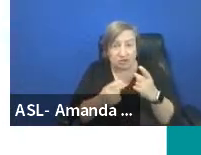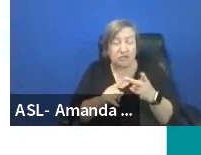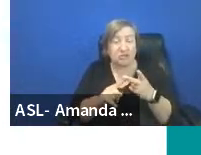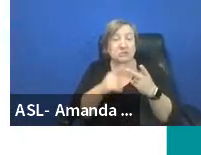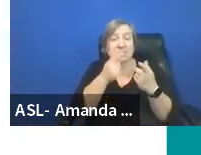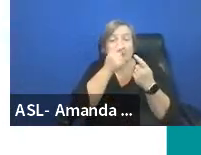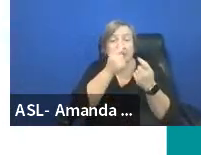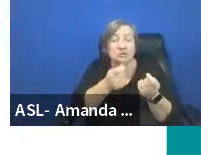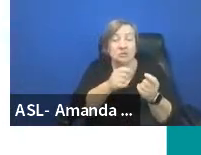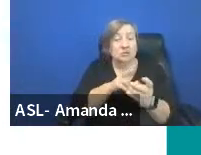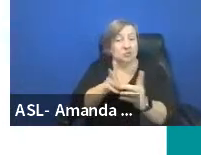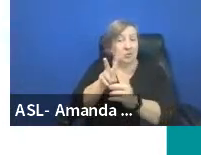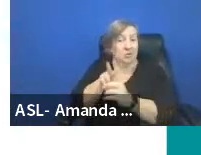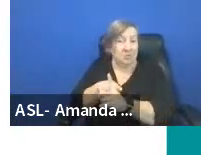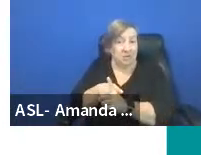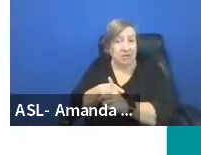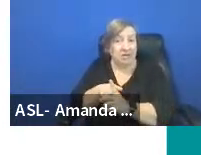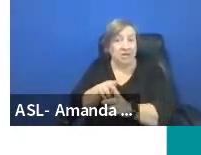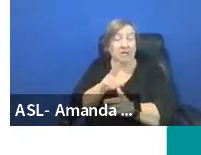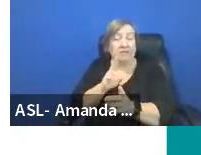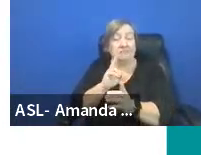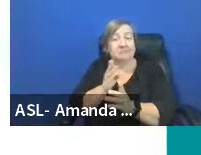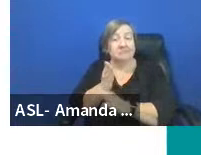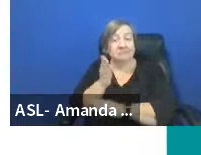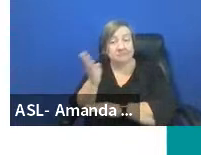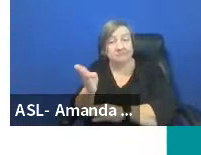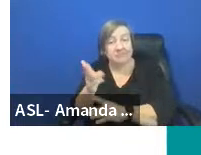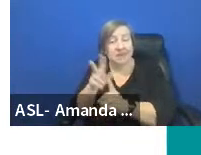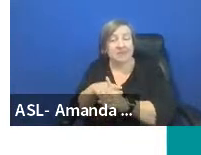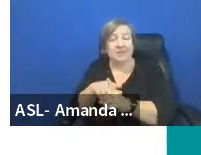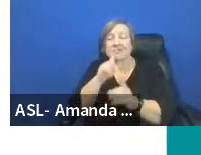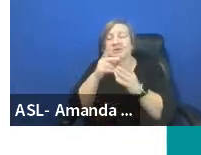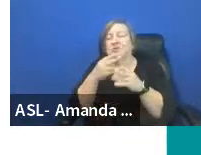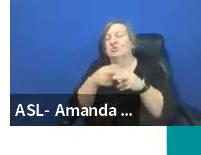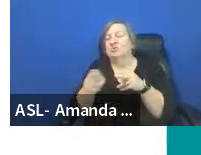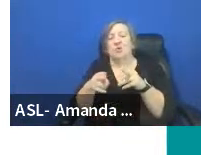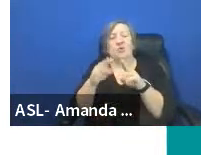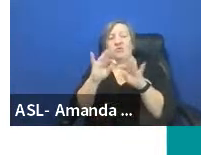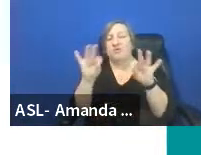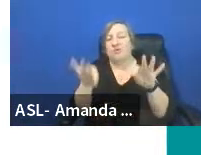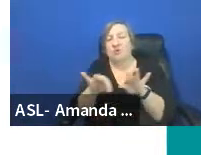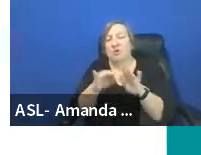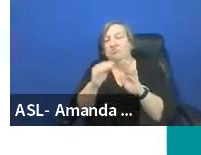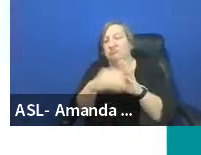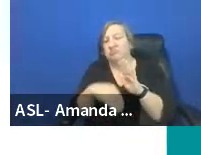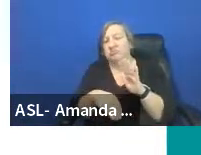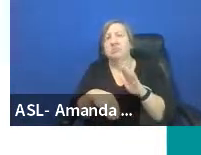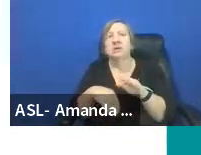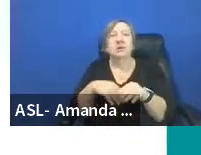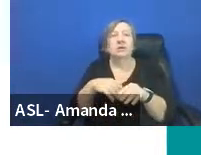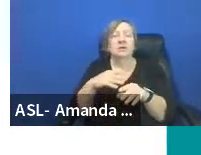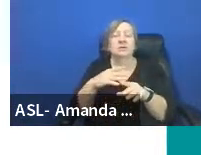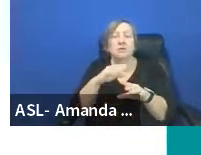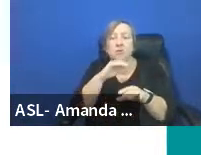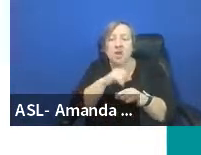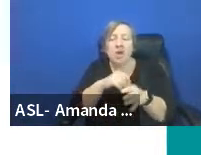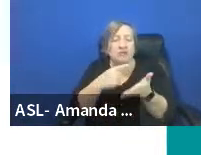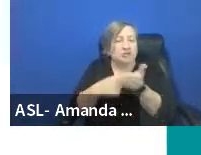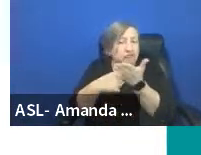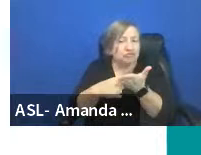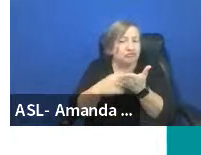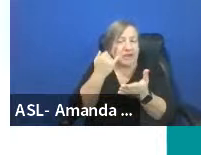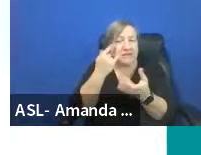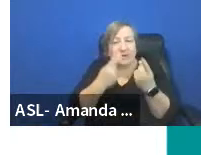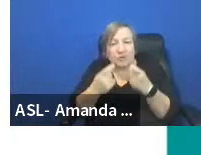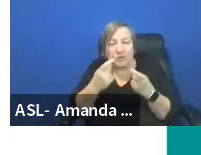interested in applying, submitting an application. It's a short form that we'd love to just talk about if people have questions and